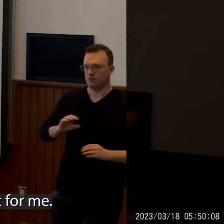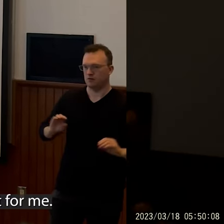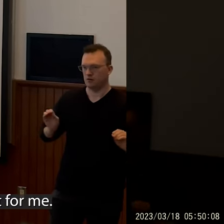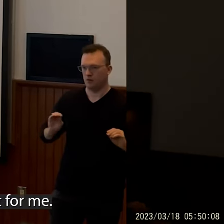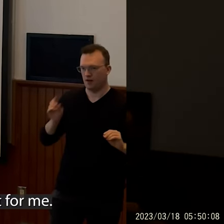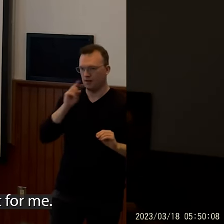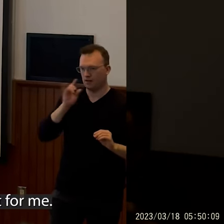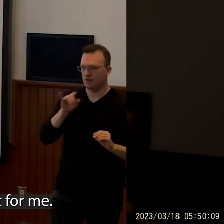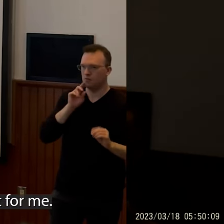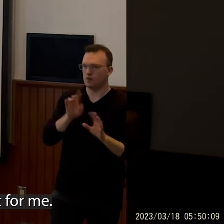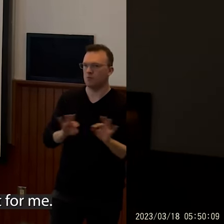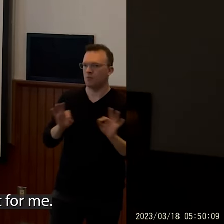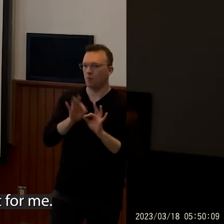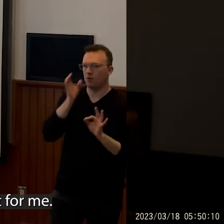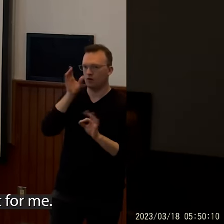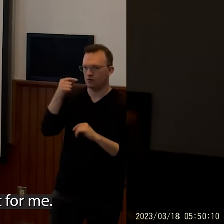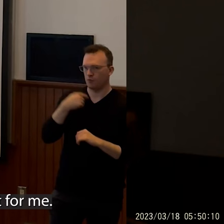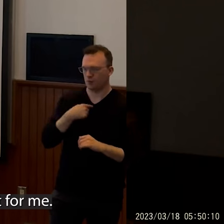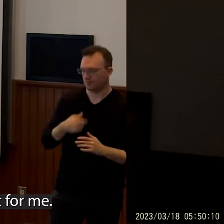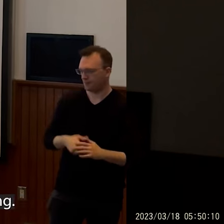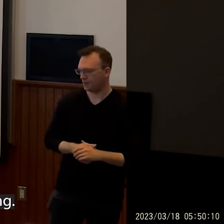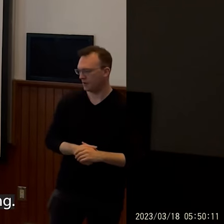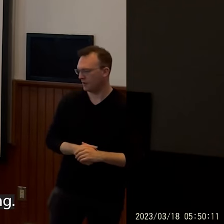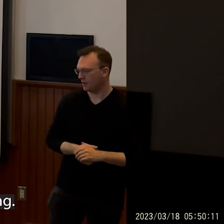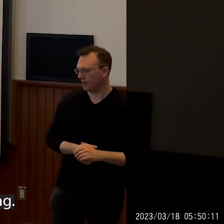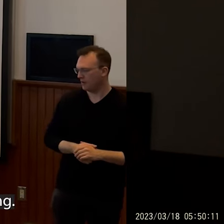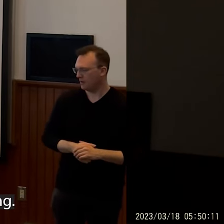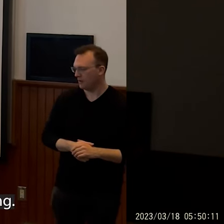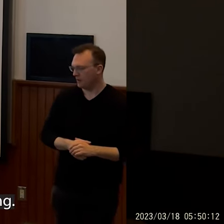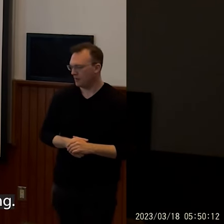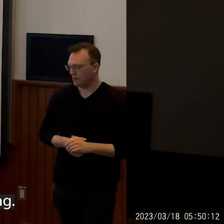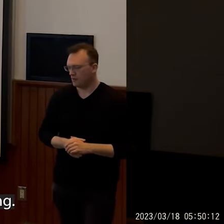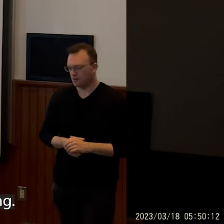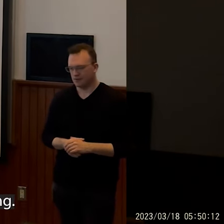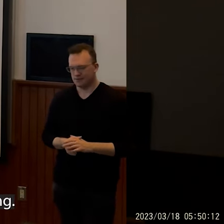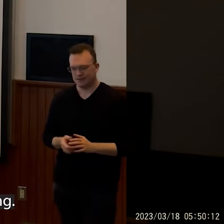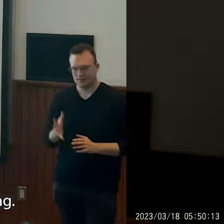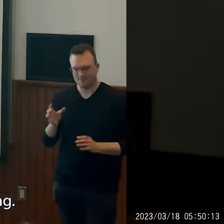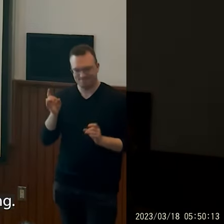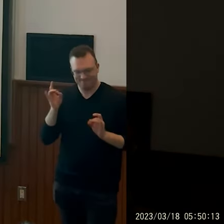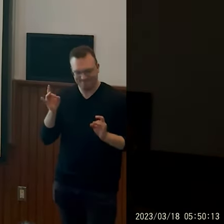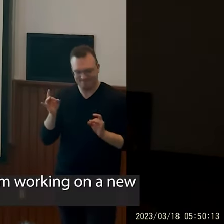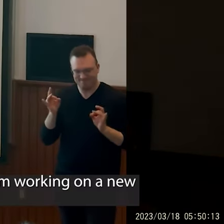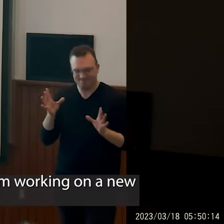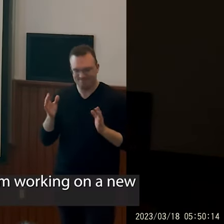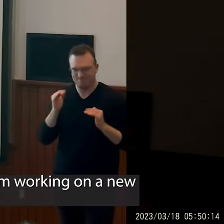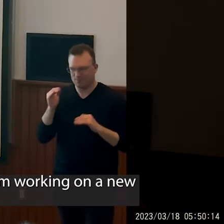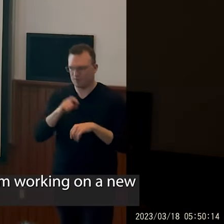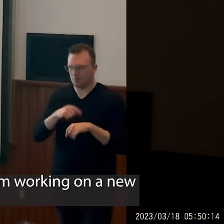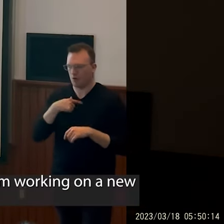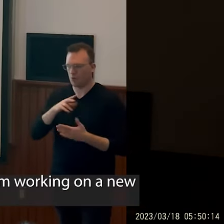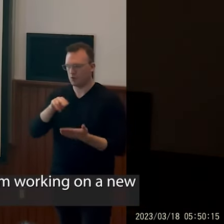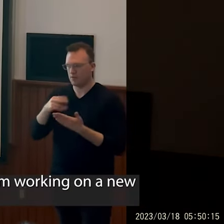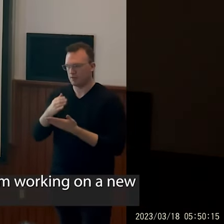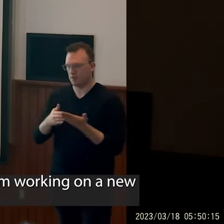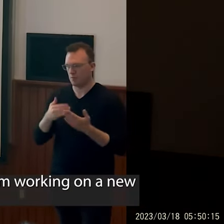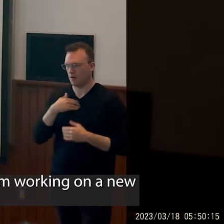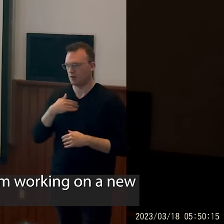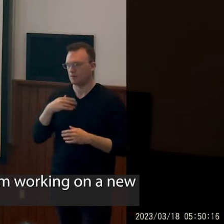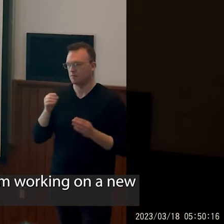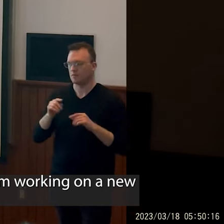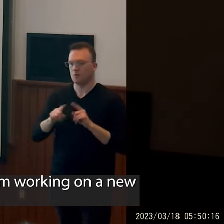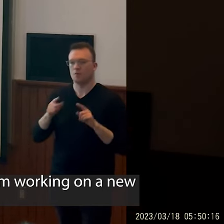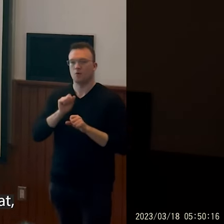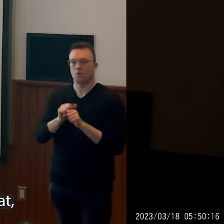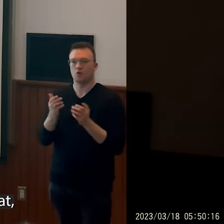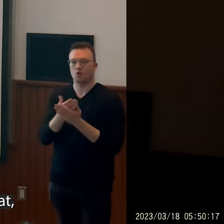that's been a really important concept for me. God damn, I'm taking too long, because I wanted to read some of my new novel. Maybe I'm